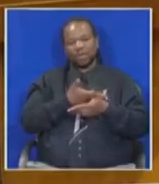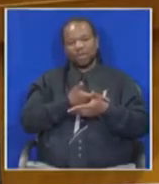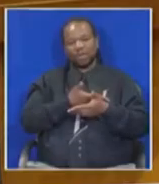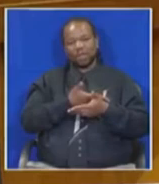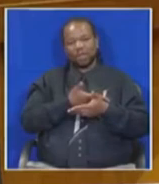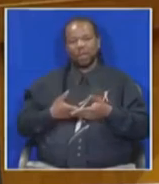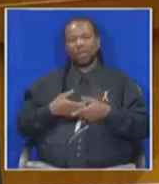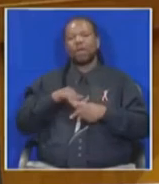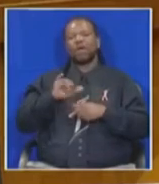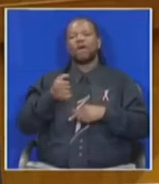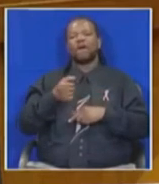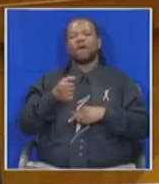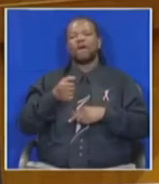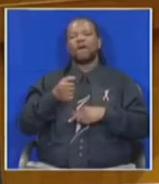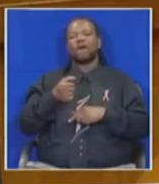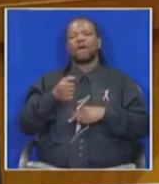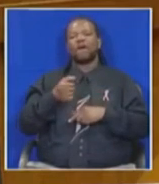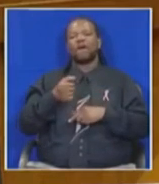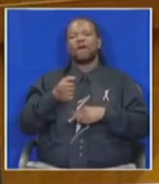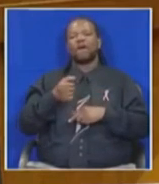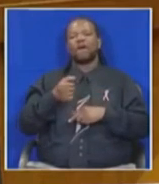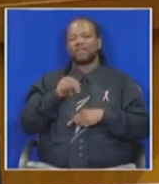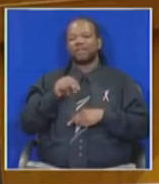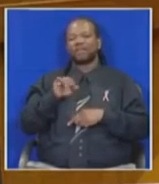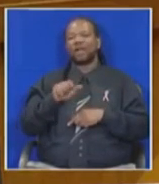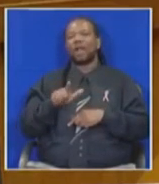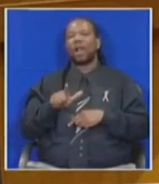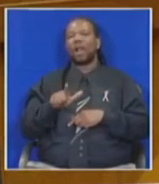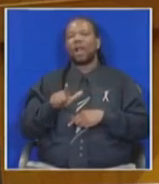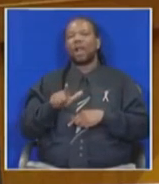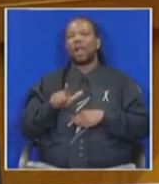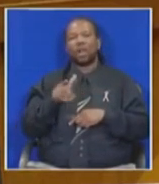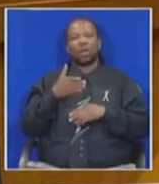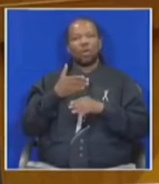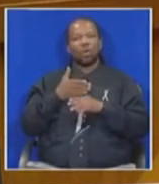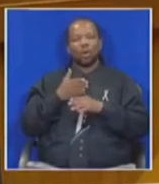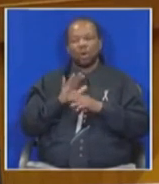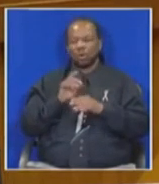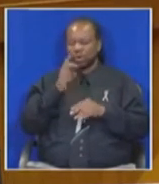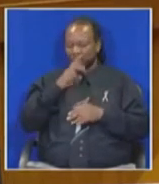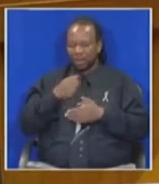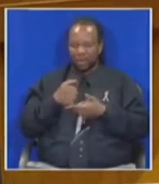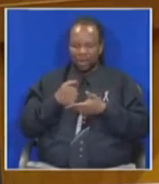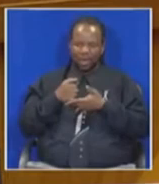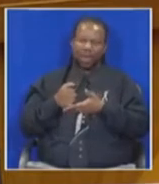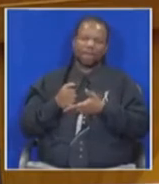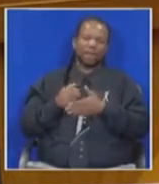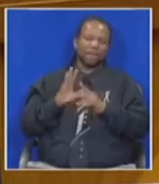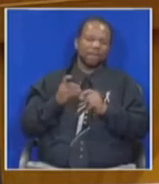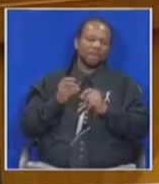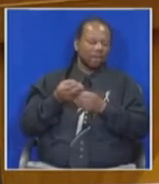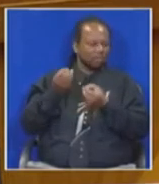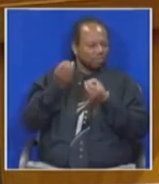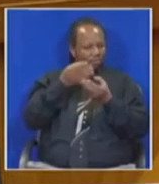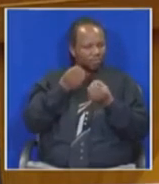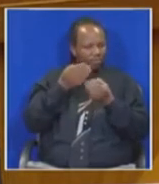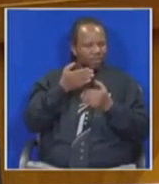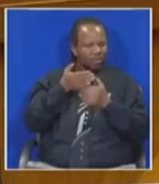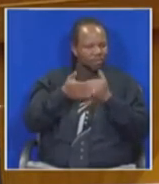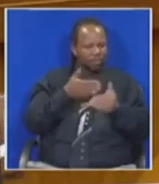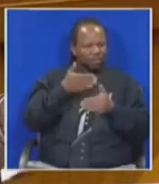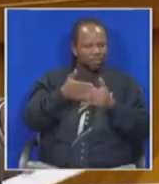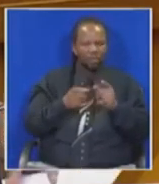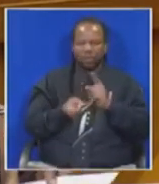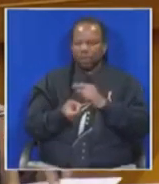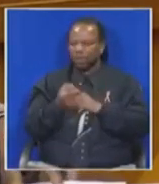Jaco Wenzel of the Denaysville SAPS, who was a laudable help in providing regular feedback and progress updates to